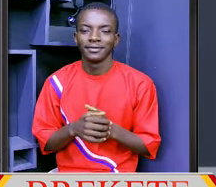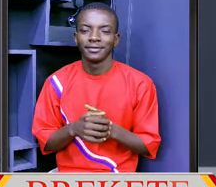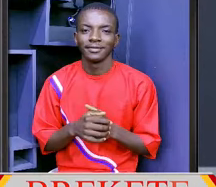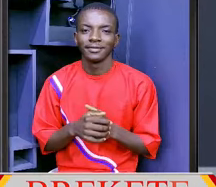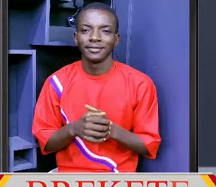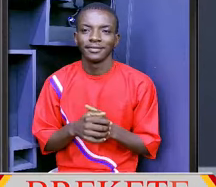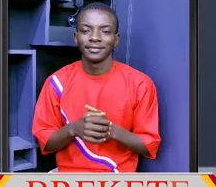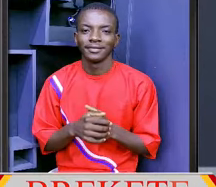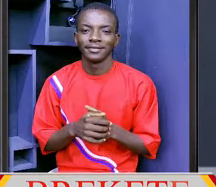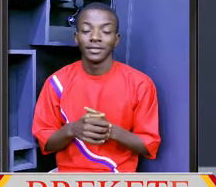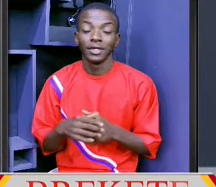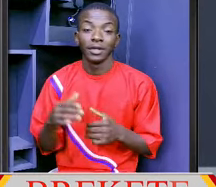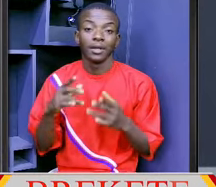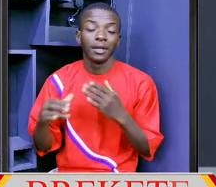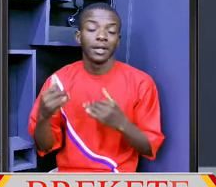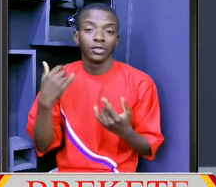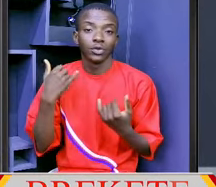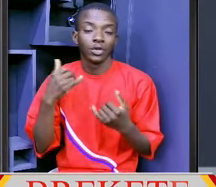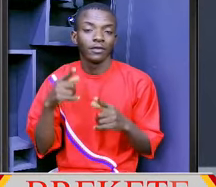For now.